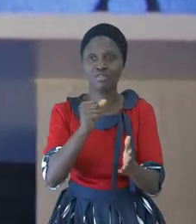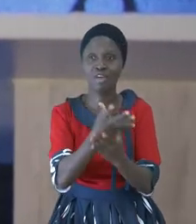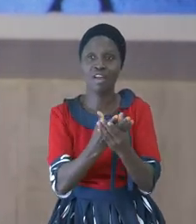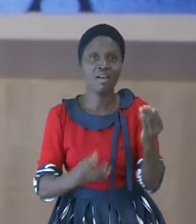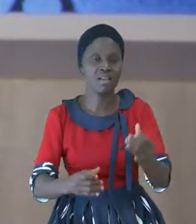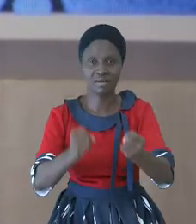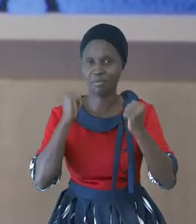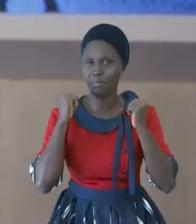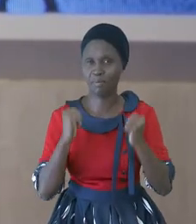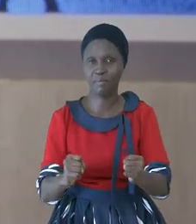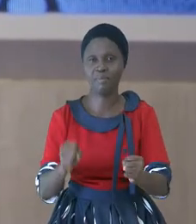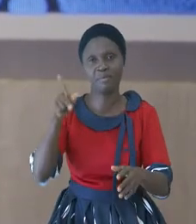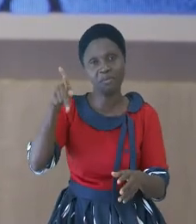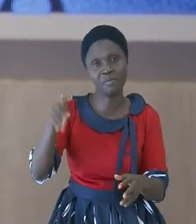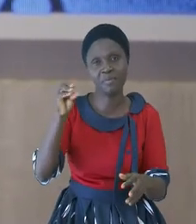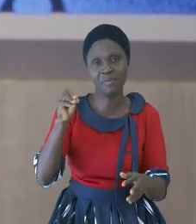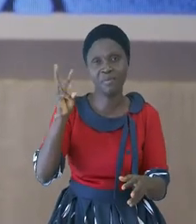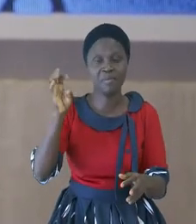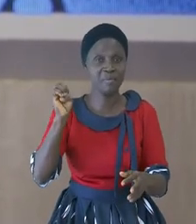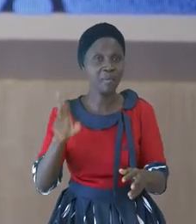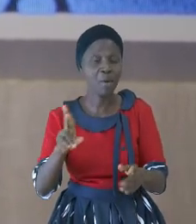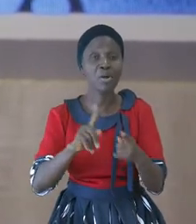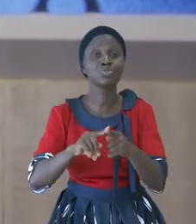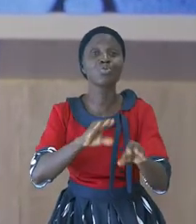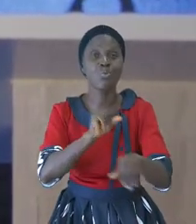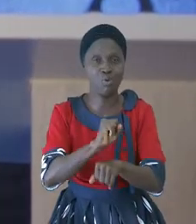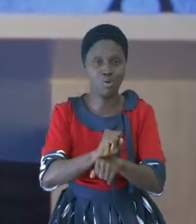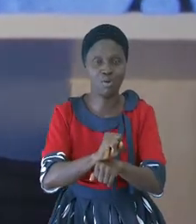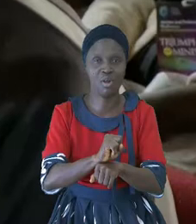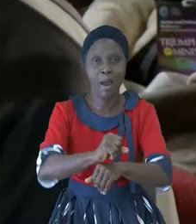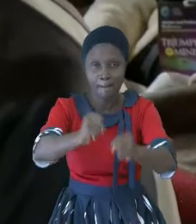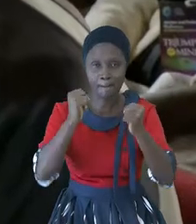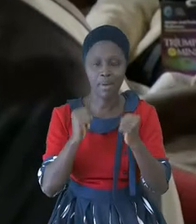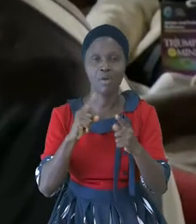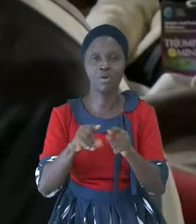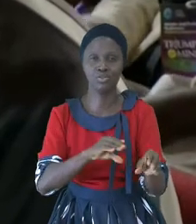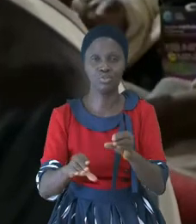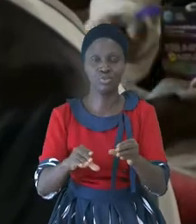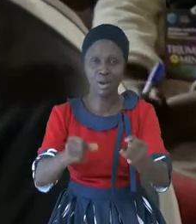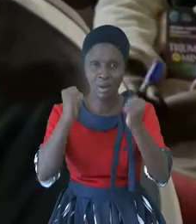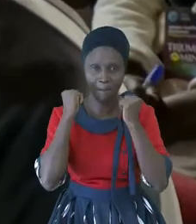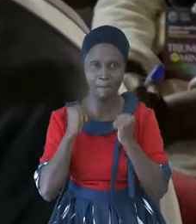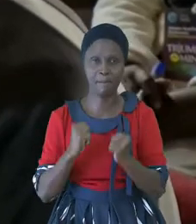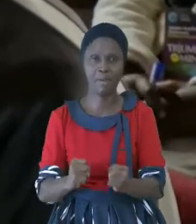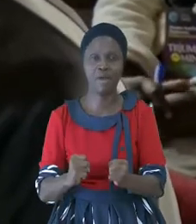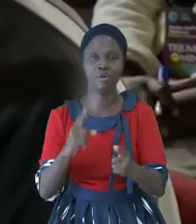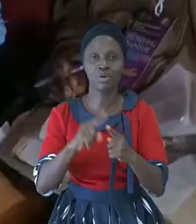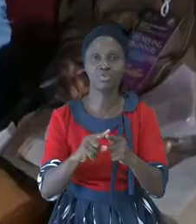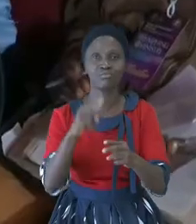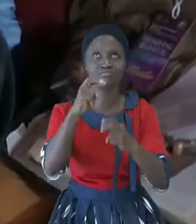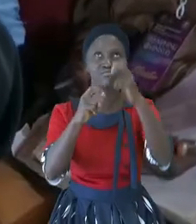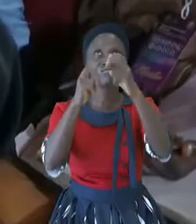Power. Power to perform. Power to do. Power to climb every